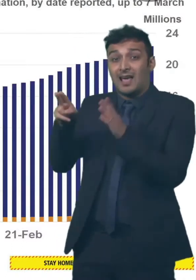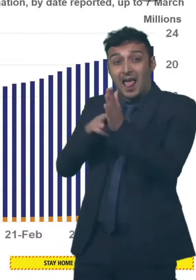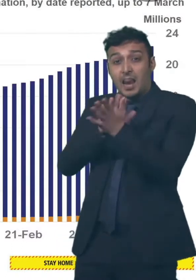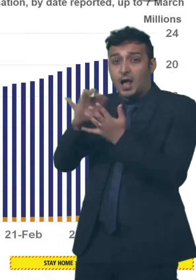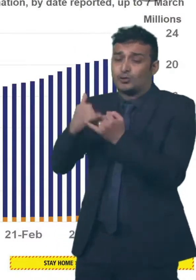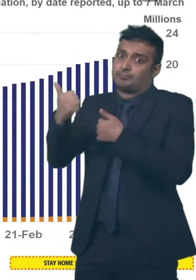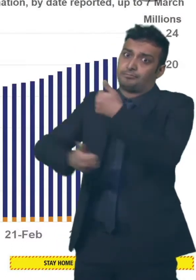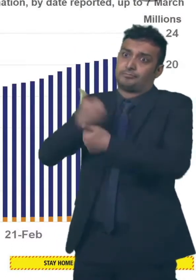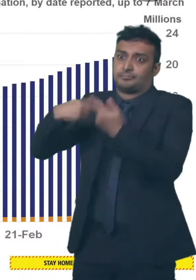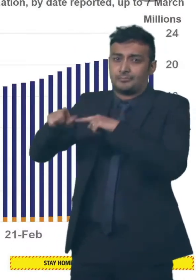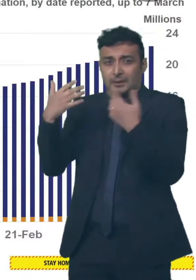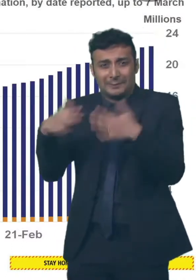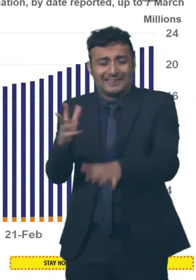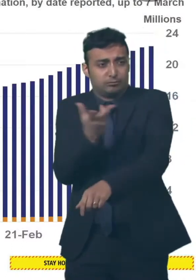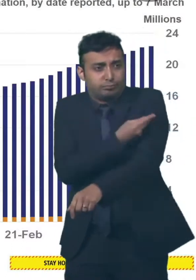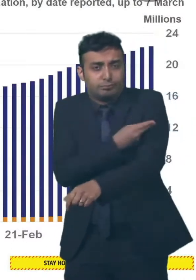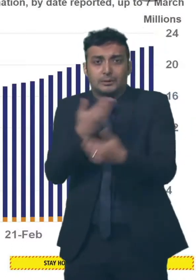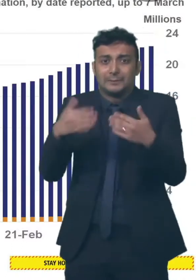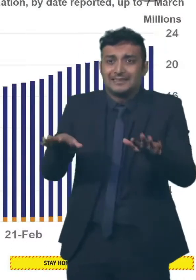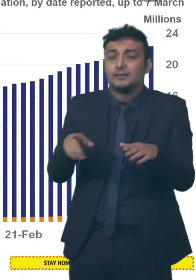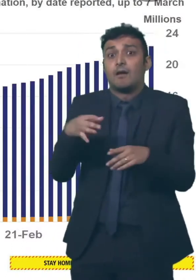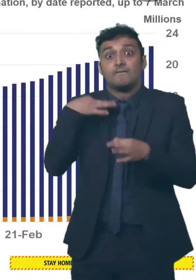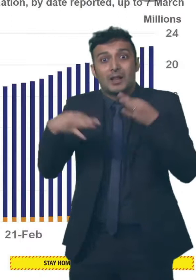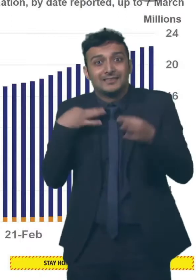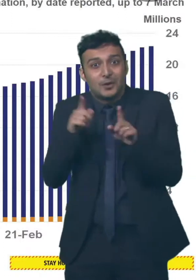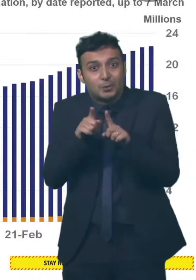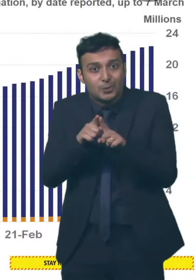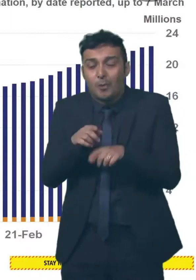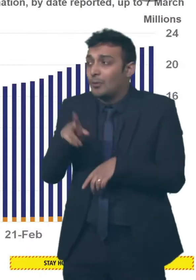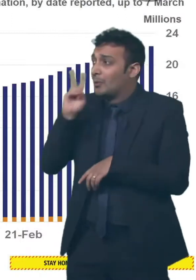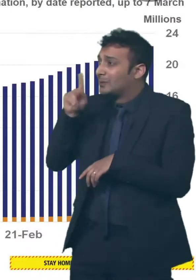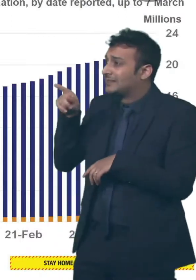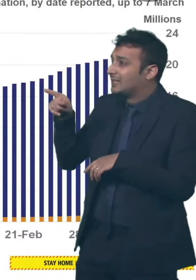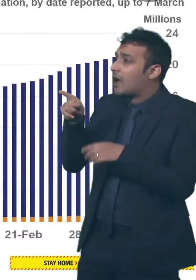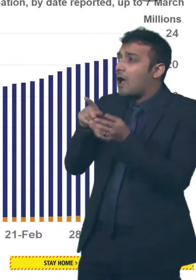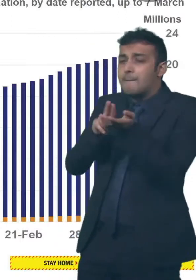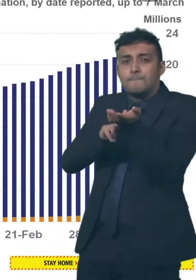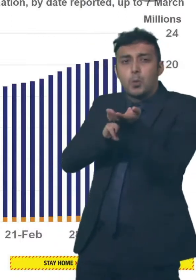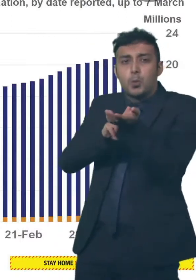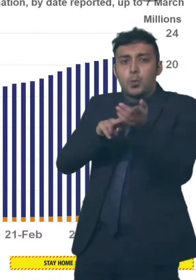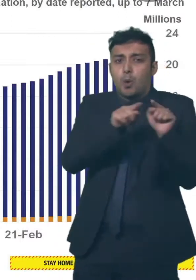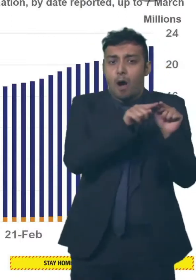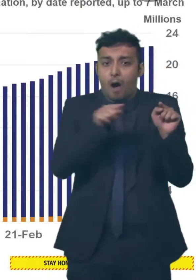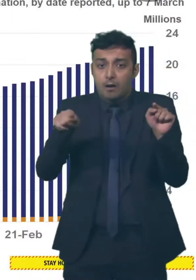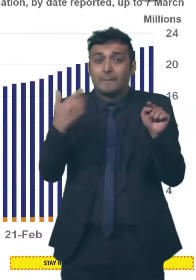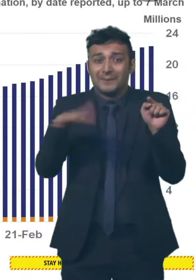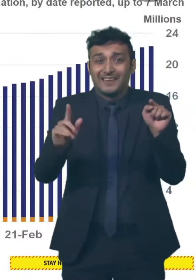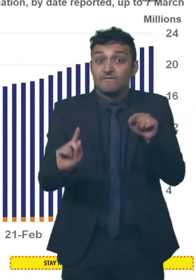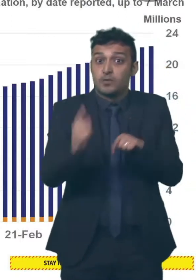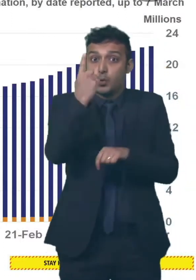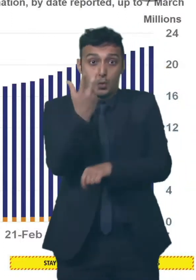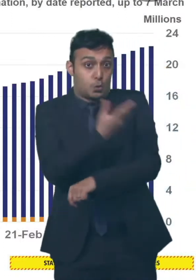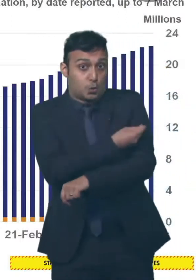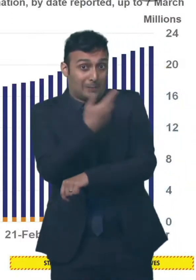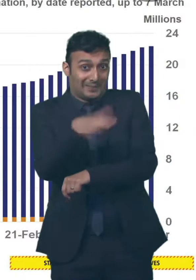volunteers. The bluey purple line is those who've received their first dose, but if you look at the bottom of the slide, you can see an orange